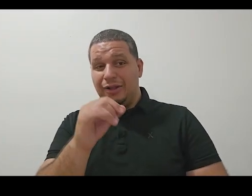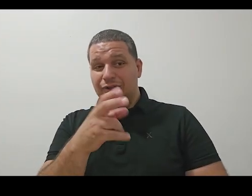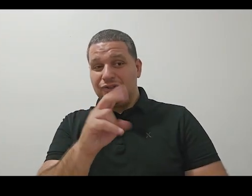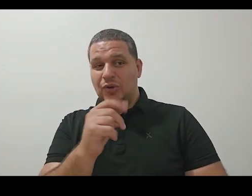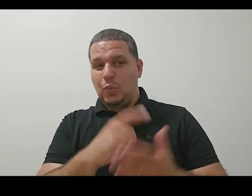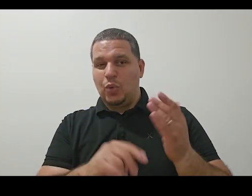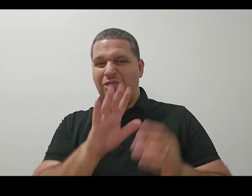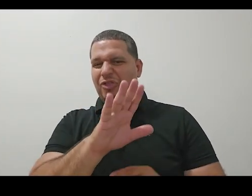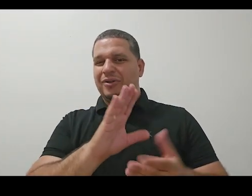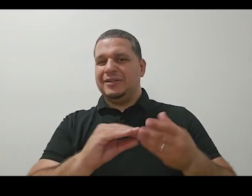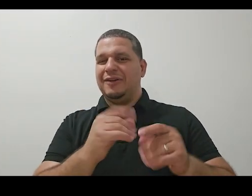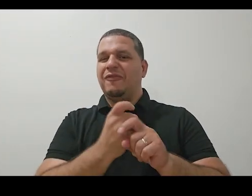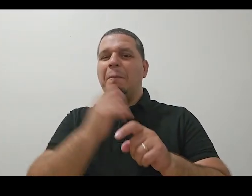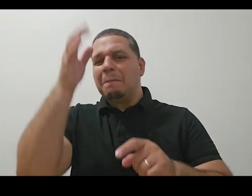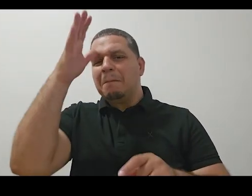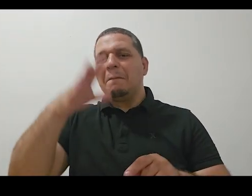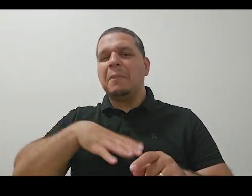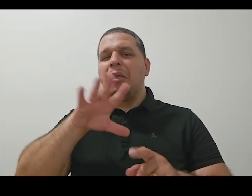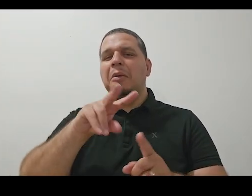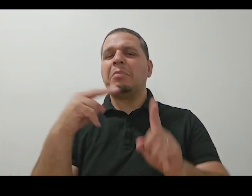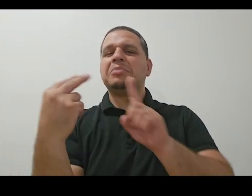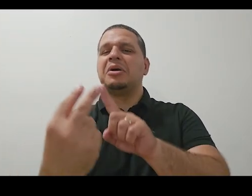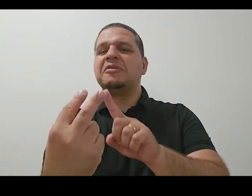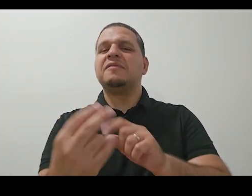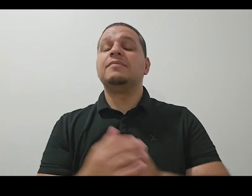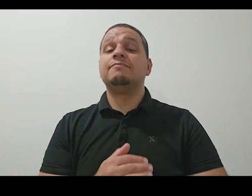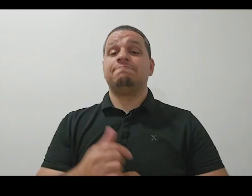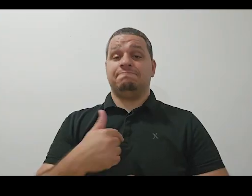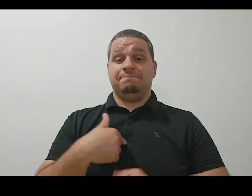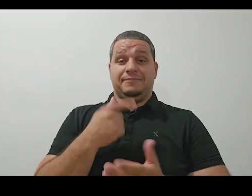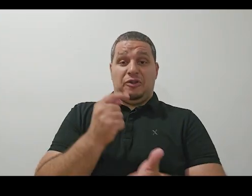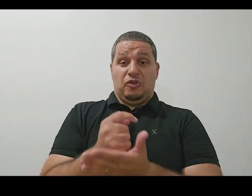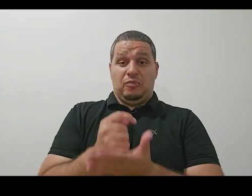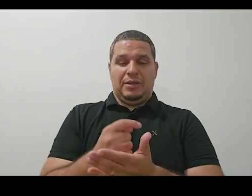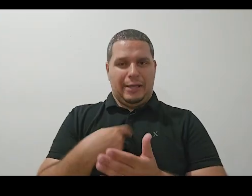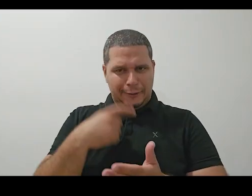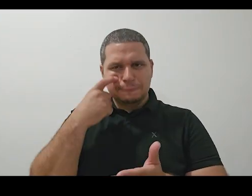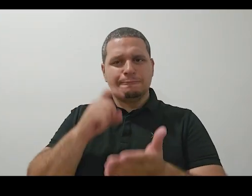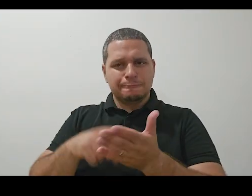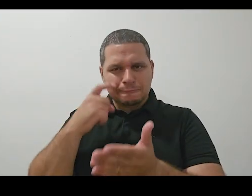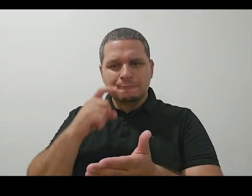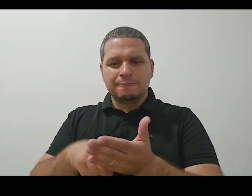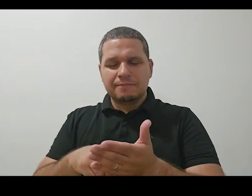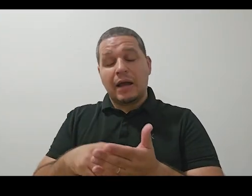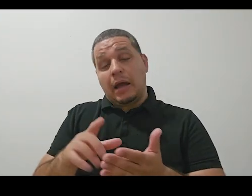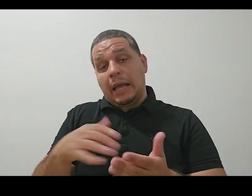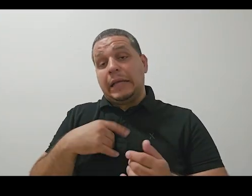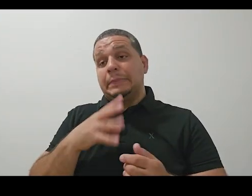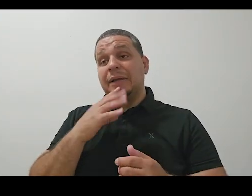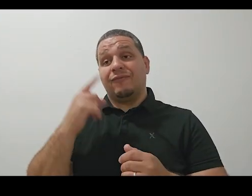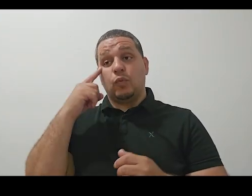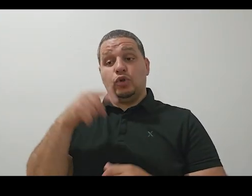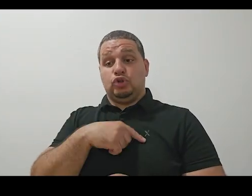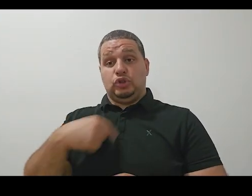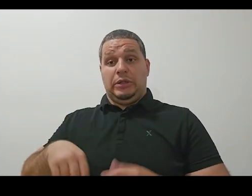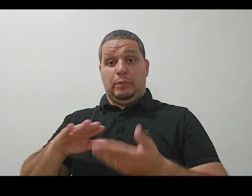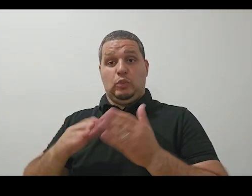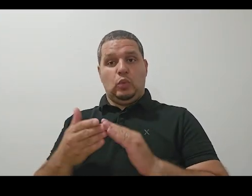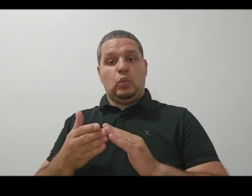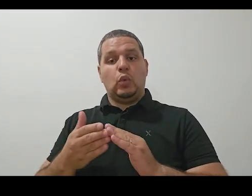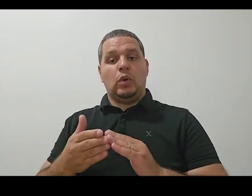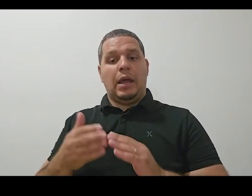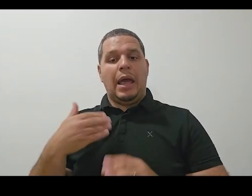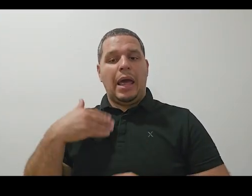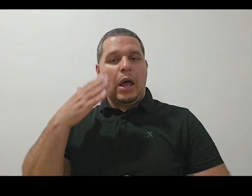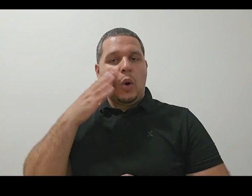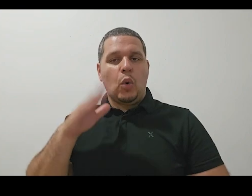From the male perspective, because as a therapist, I noticed that, or I can only speak for the Chinese community. The Chinese community, I